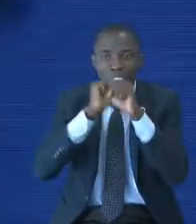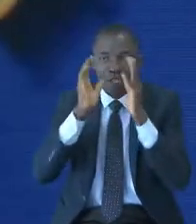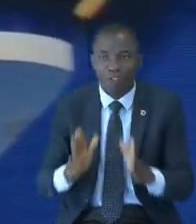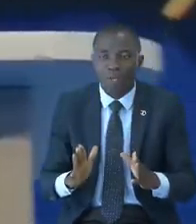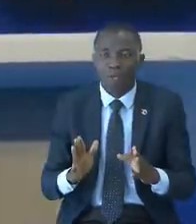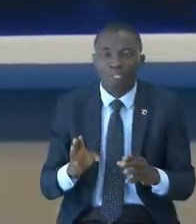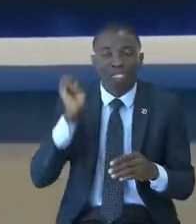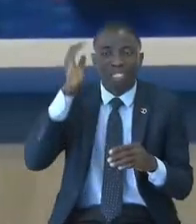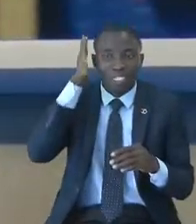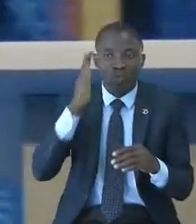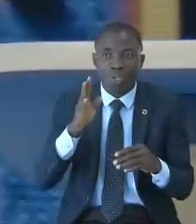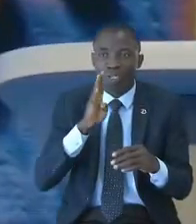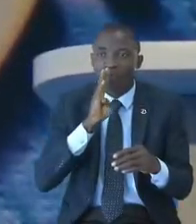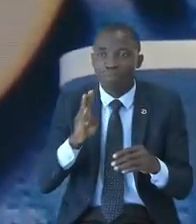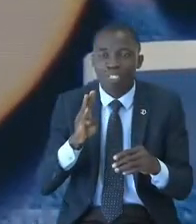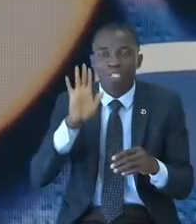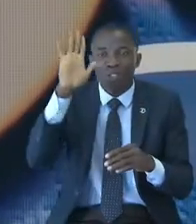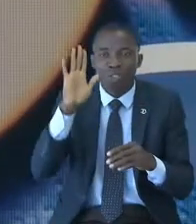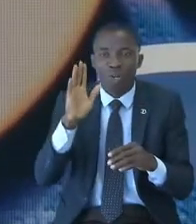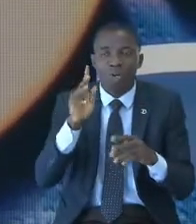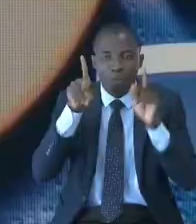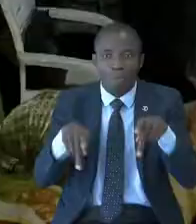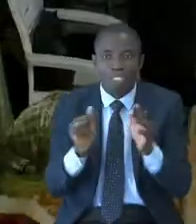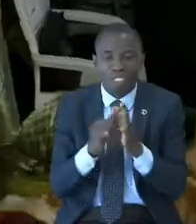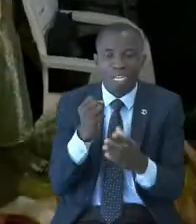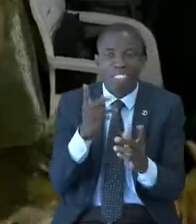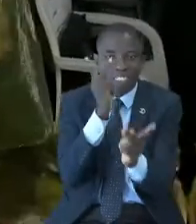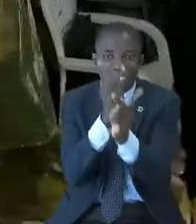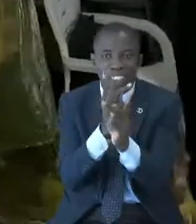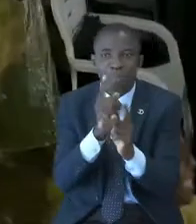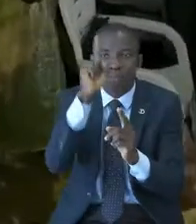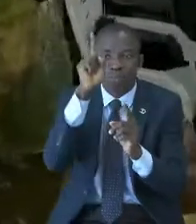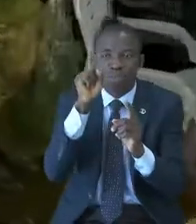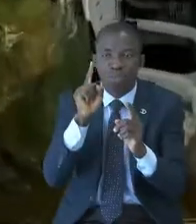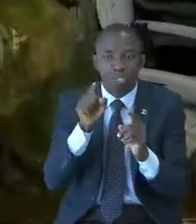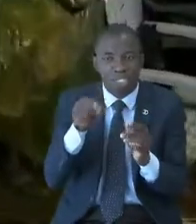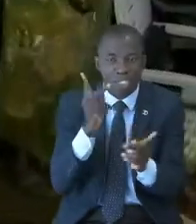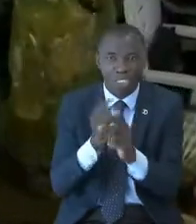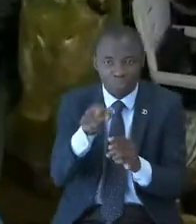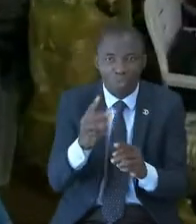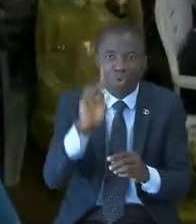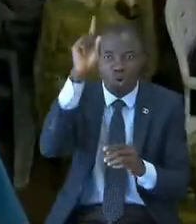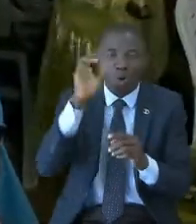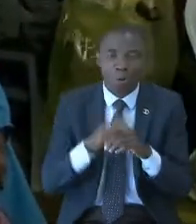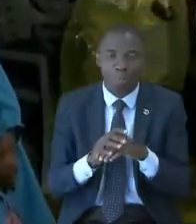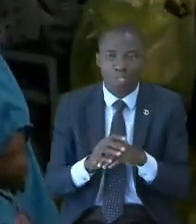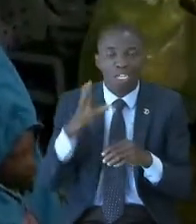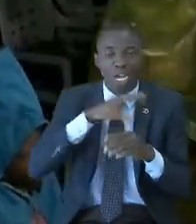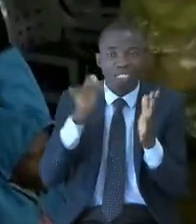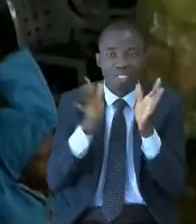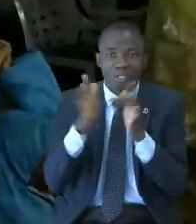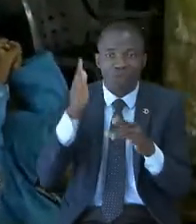He will be your upholder. He will uphold you. And Jesus will be